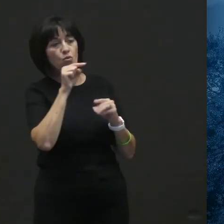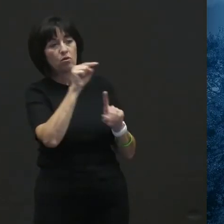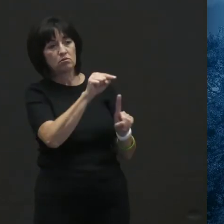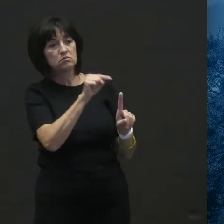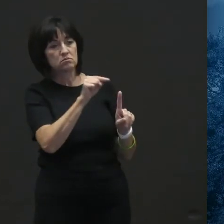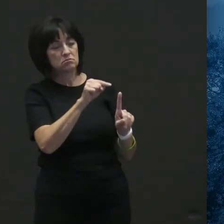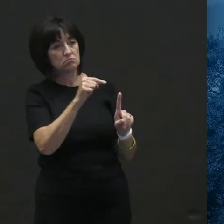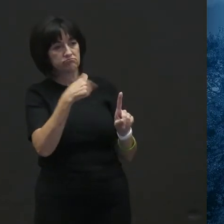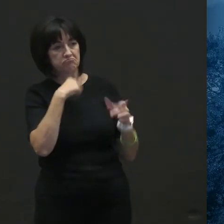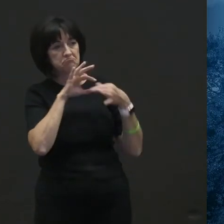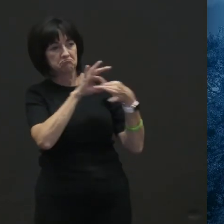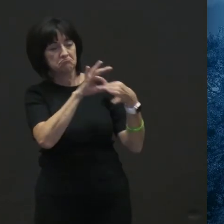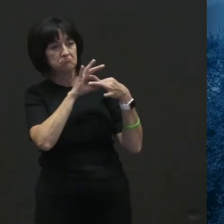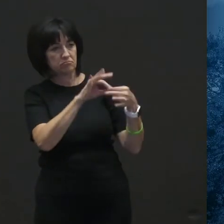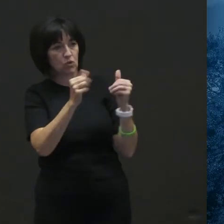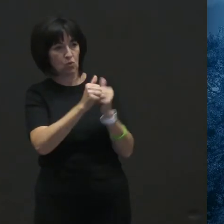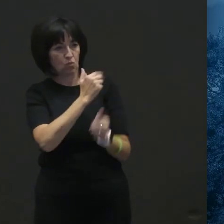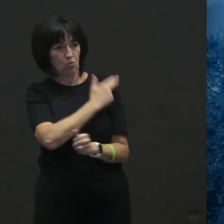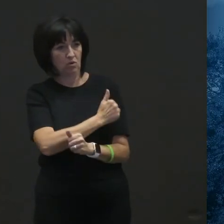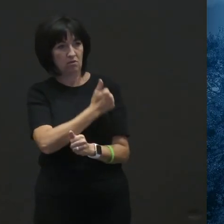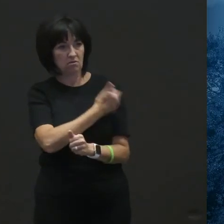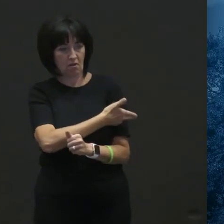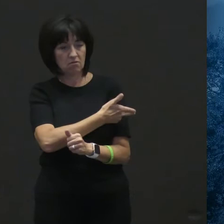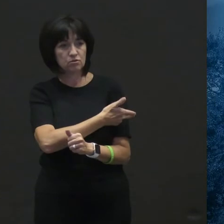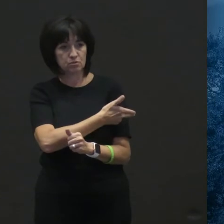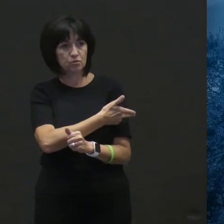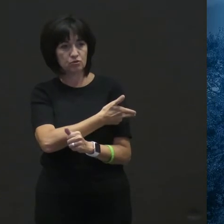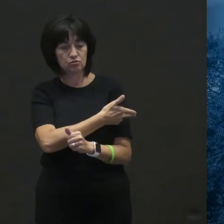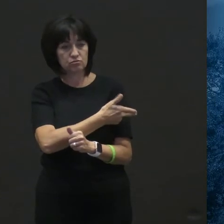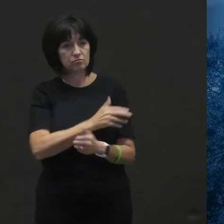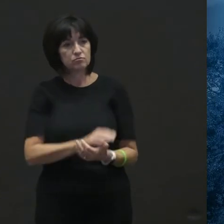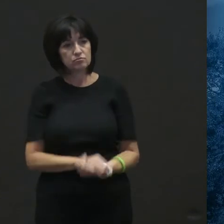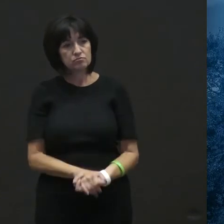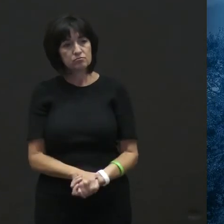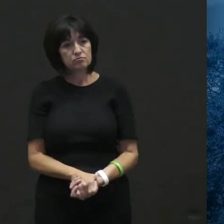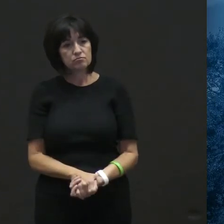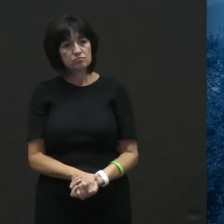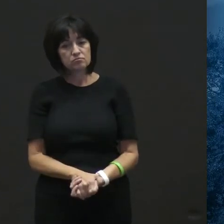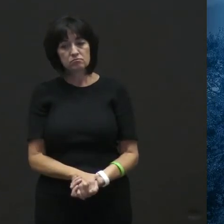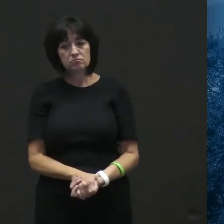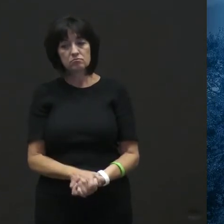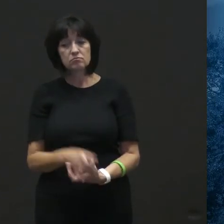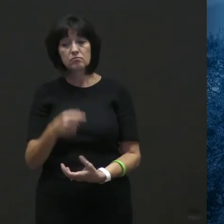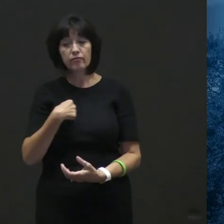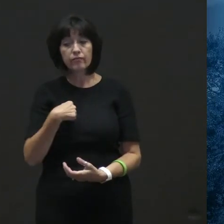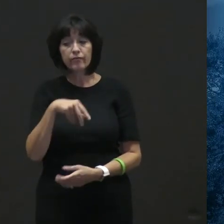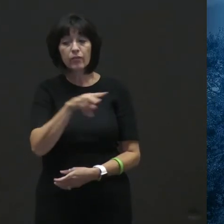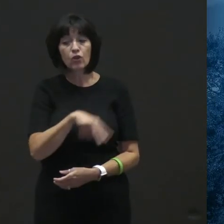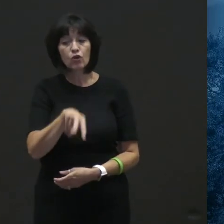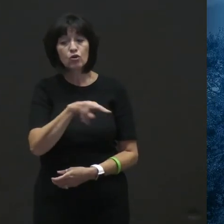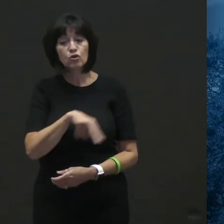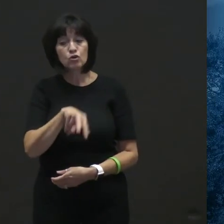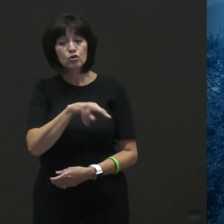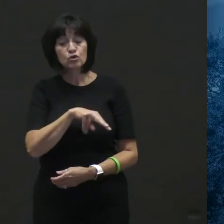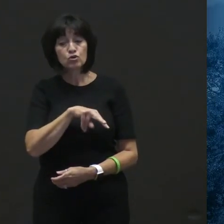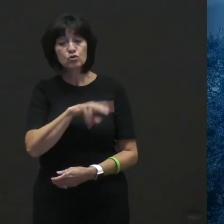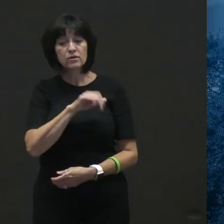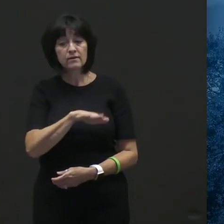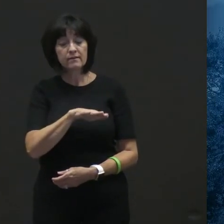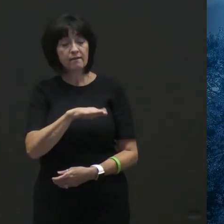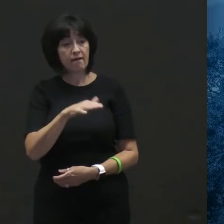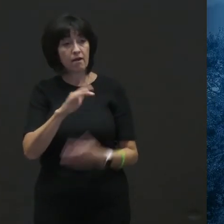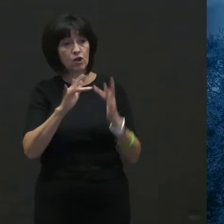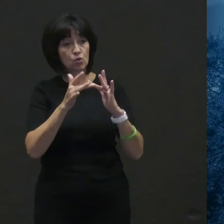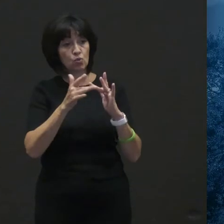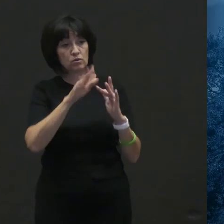the direct request there. I am looking at the website